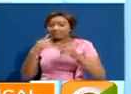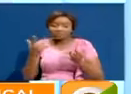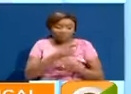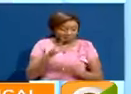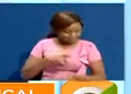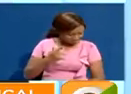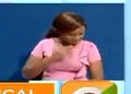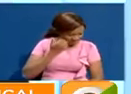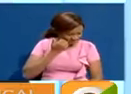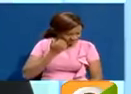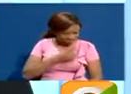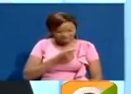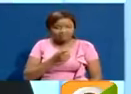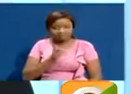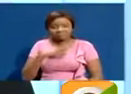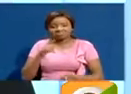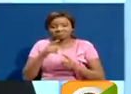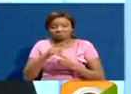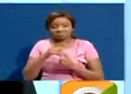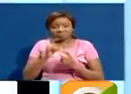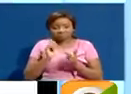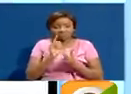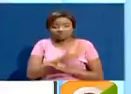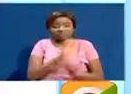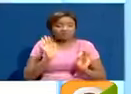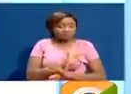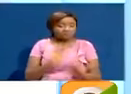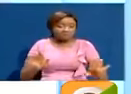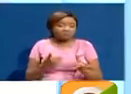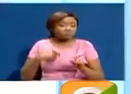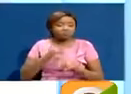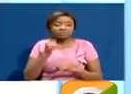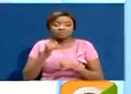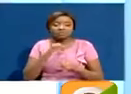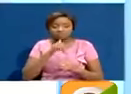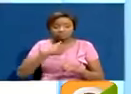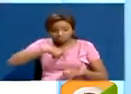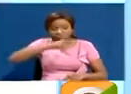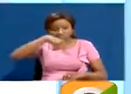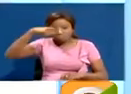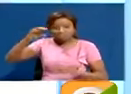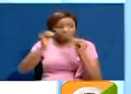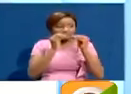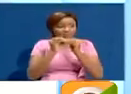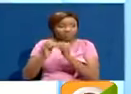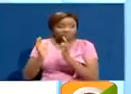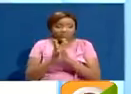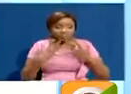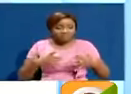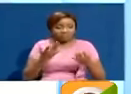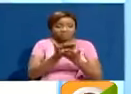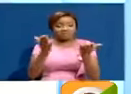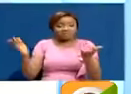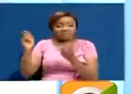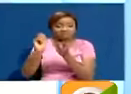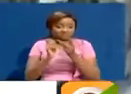we are not doing a lot of initiative to test mass, and which will give us a better epidemiological data as to how